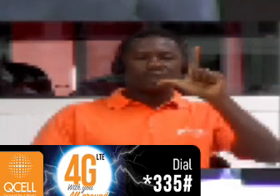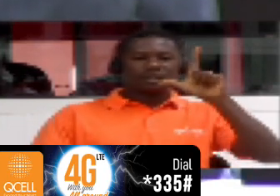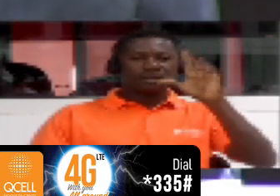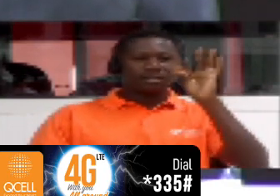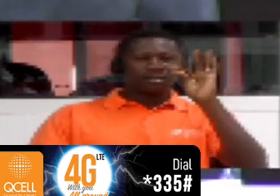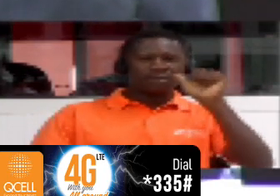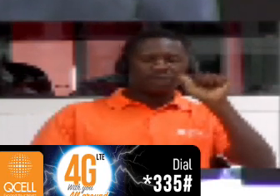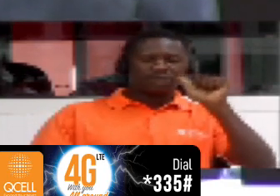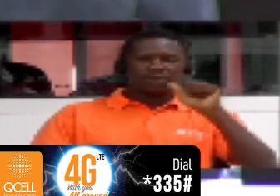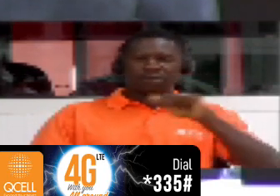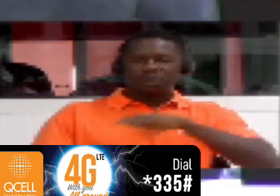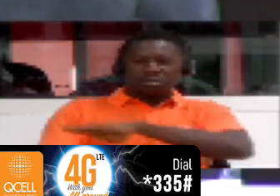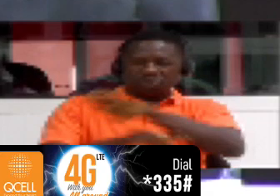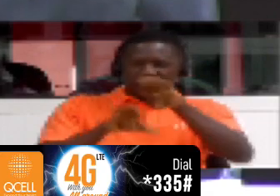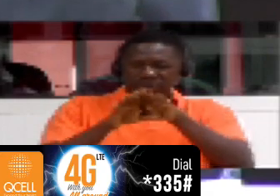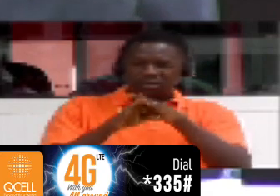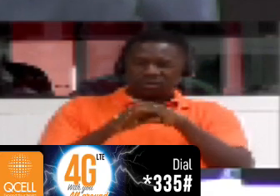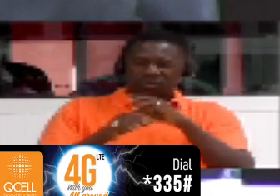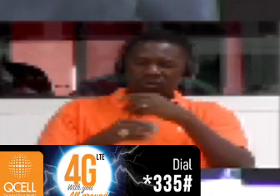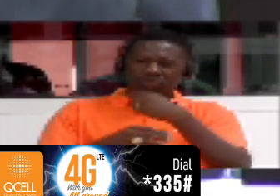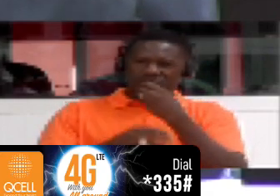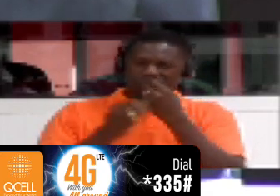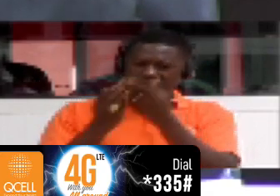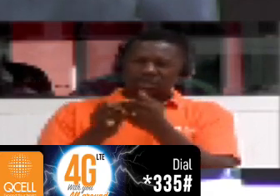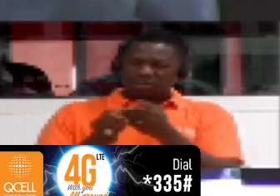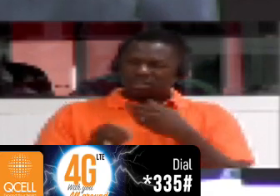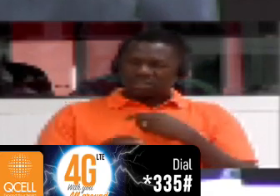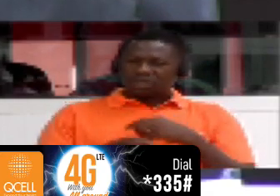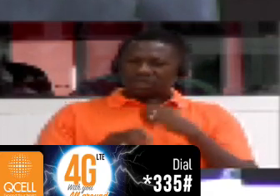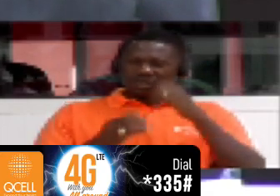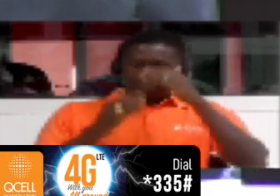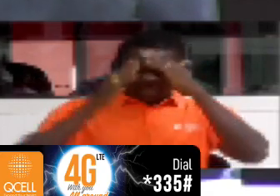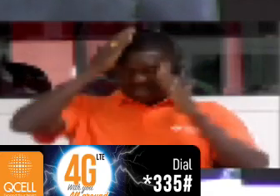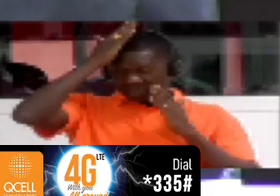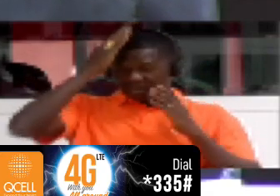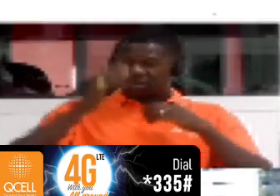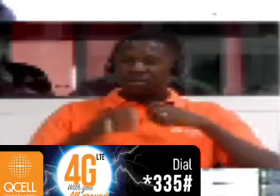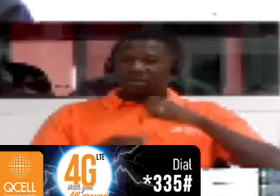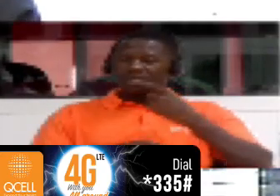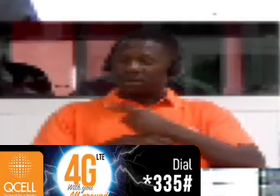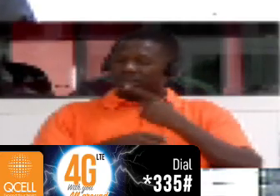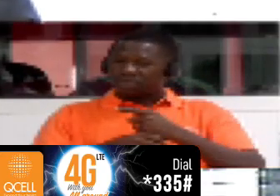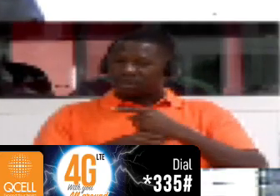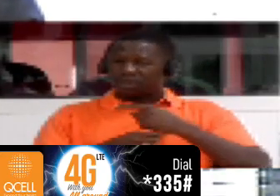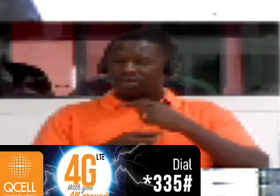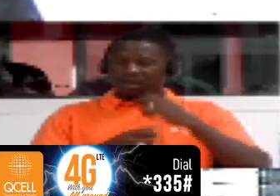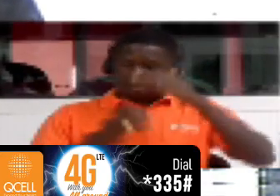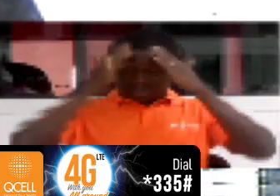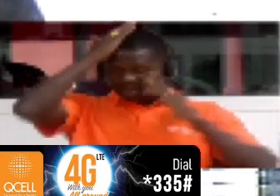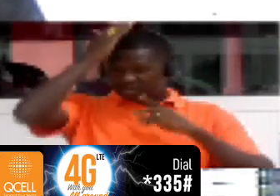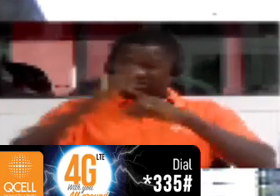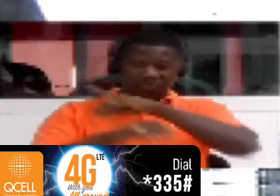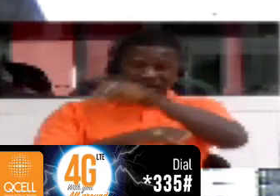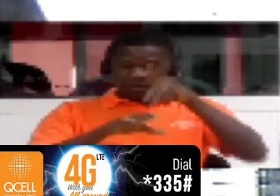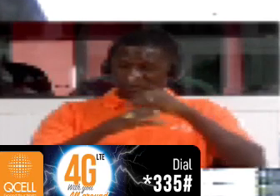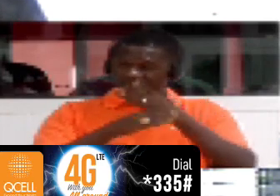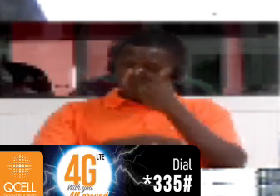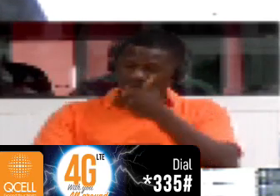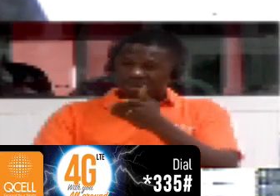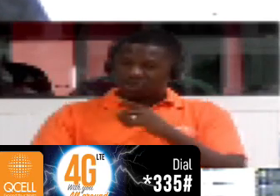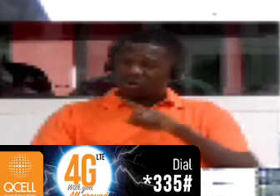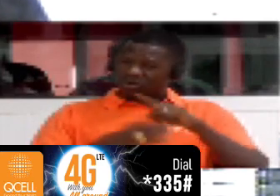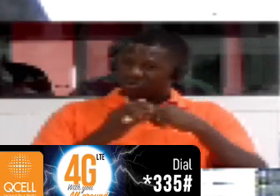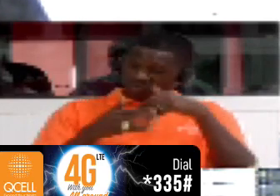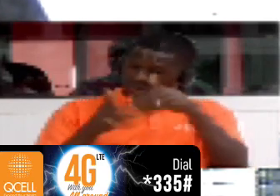you under the State Guard unit or any other unit of the Gambia Armed Forces? Ako ye menfata kunga murudo manding